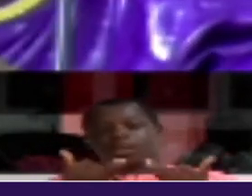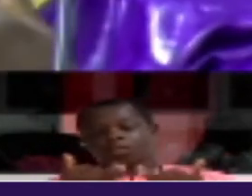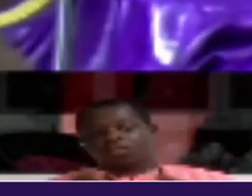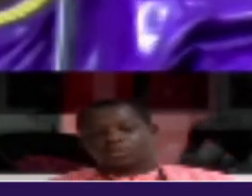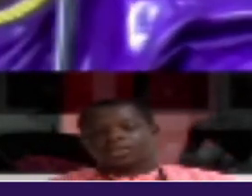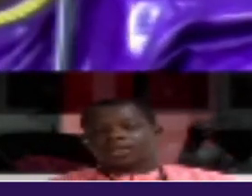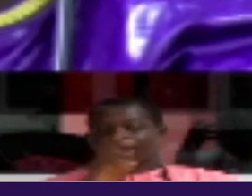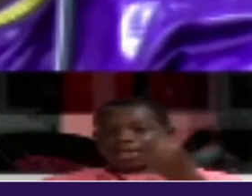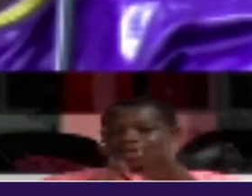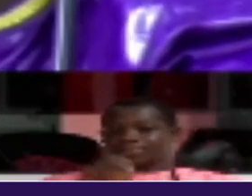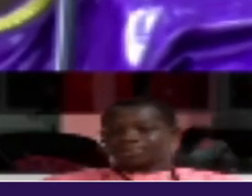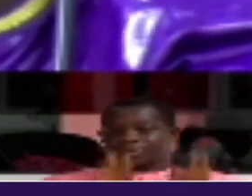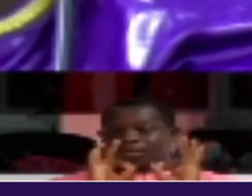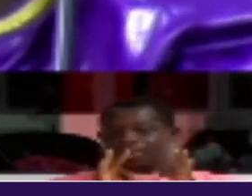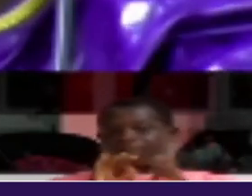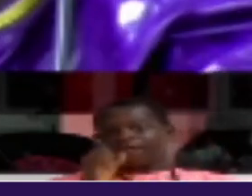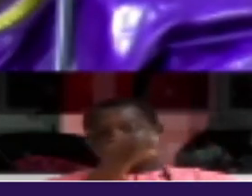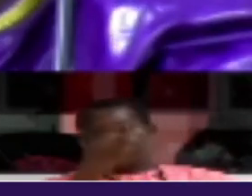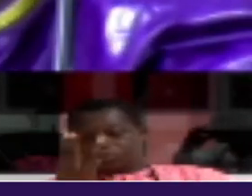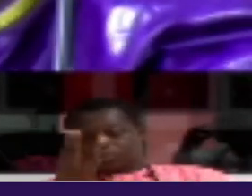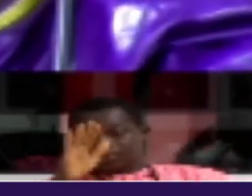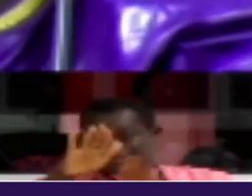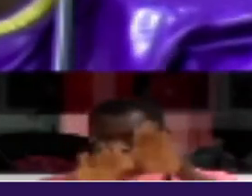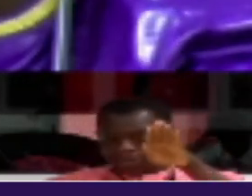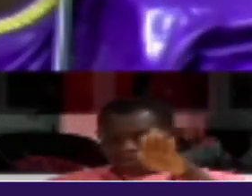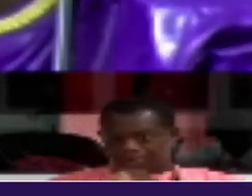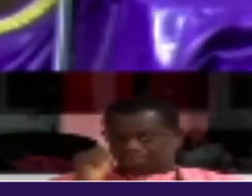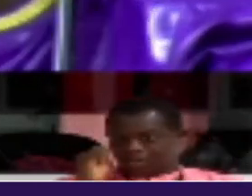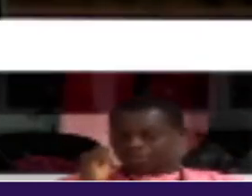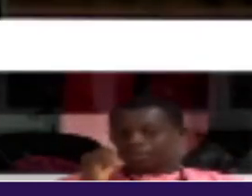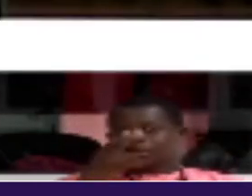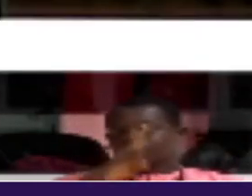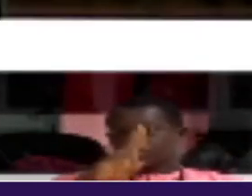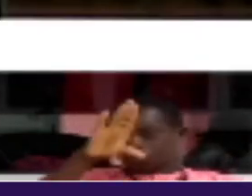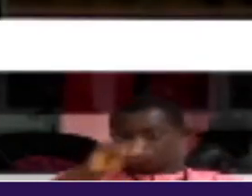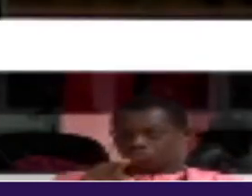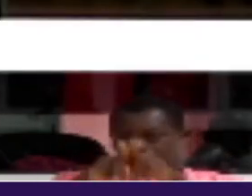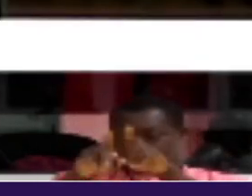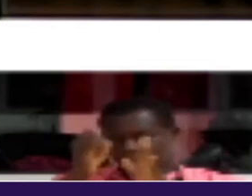steps backwards and then we would try to deal with this issue. Yes, sir.